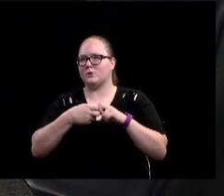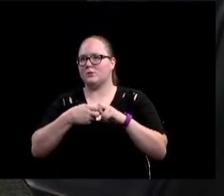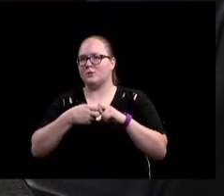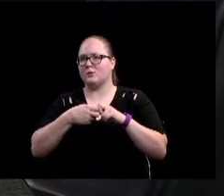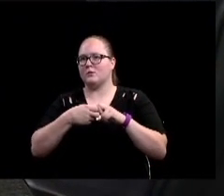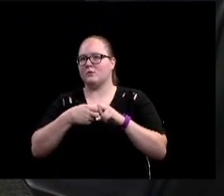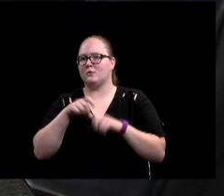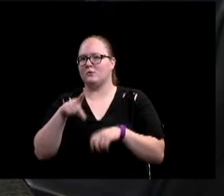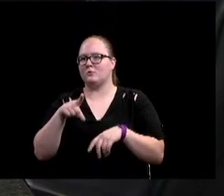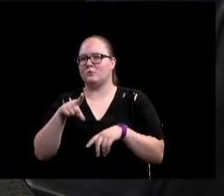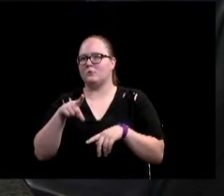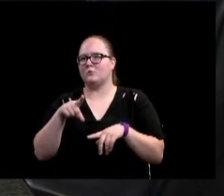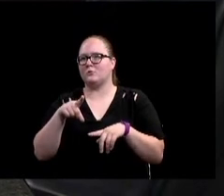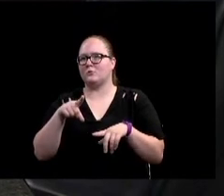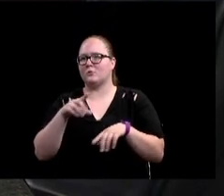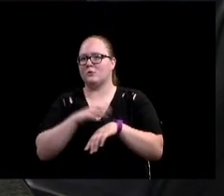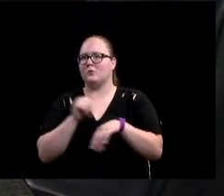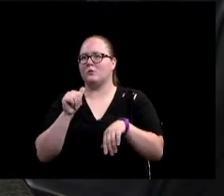say that